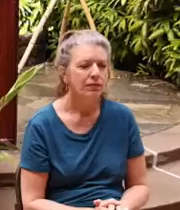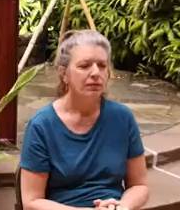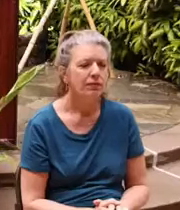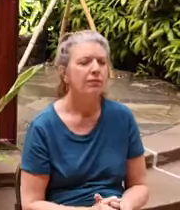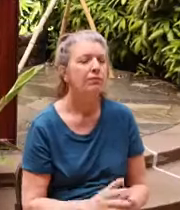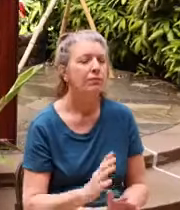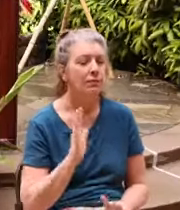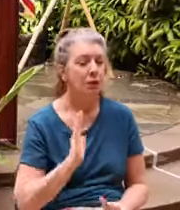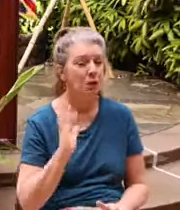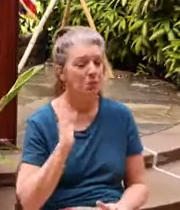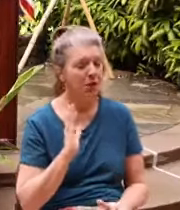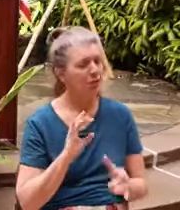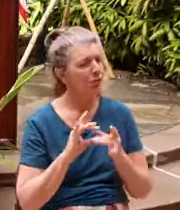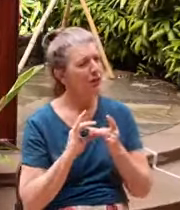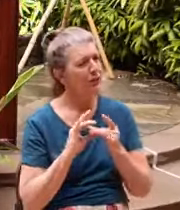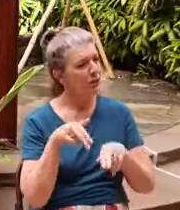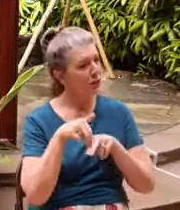going back to surfing,